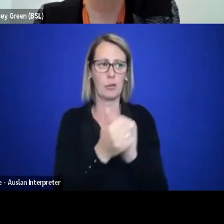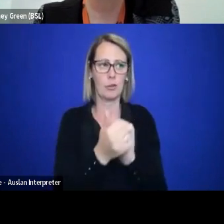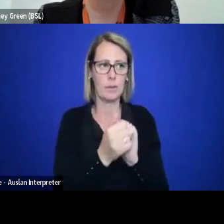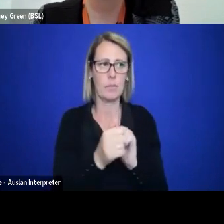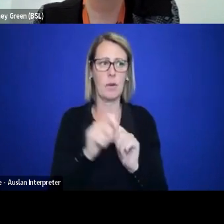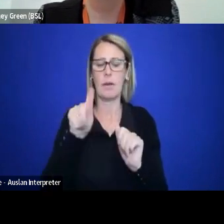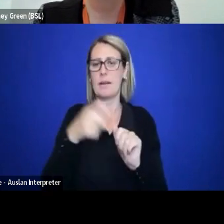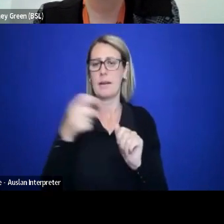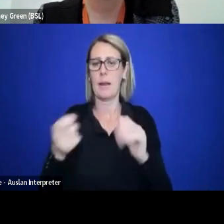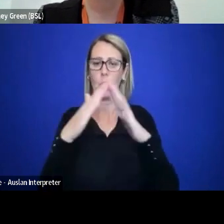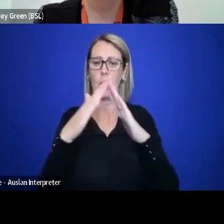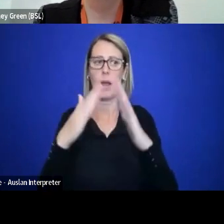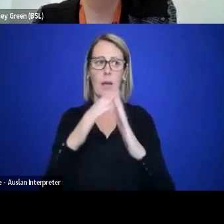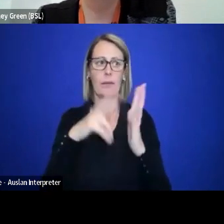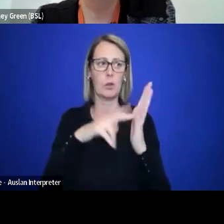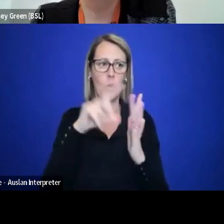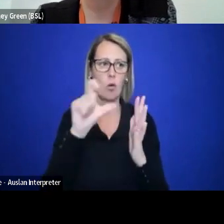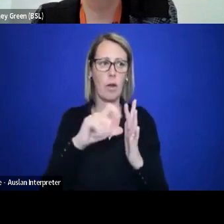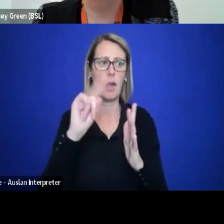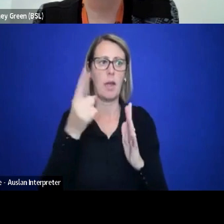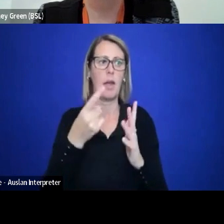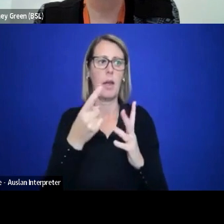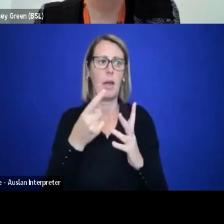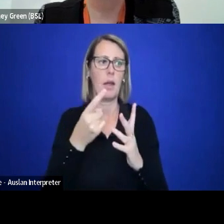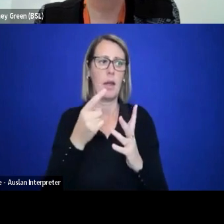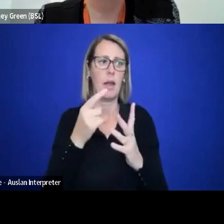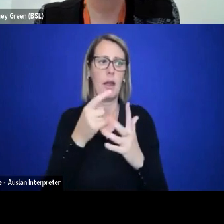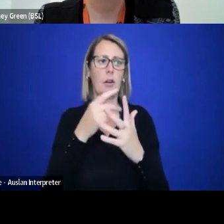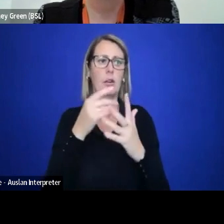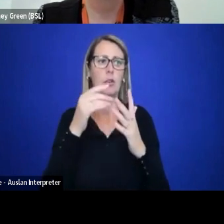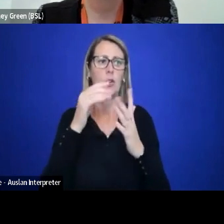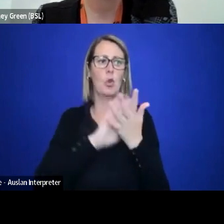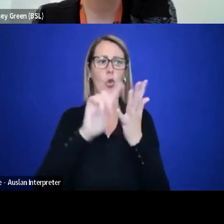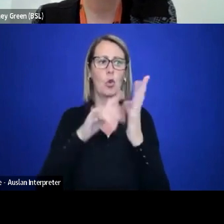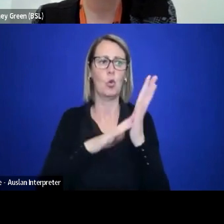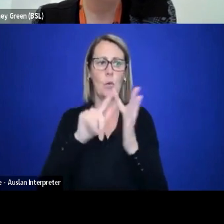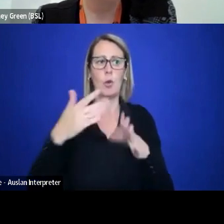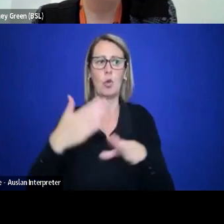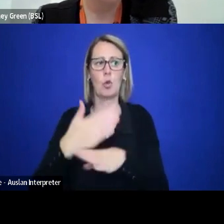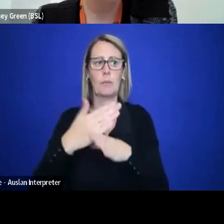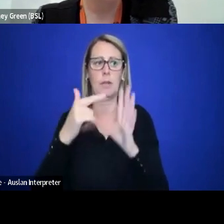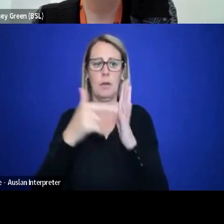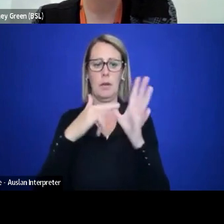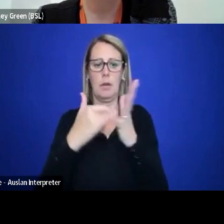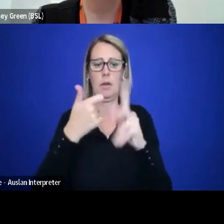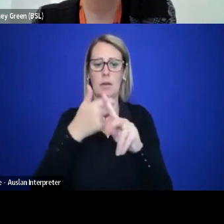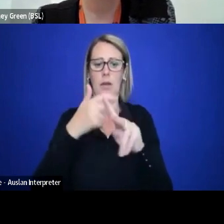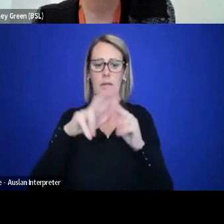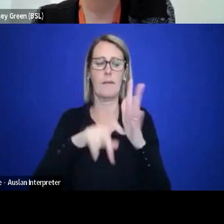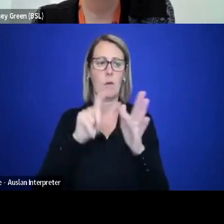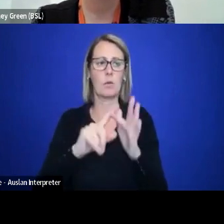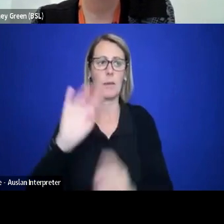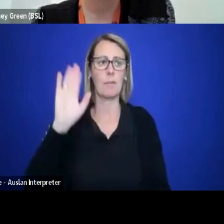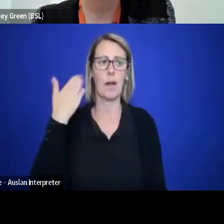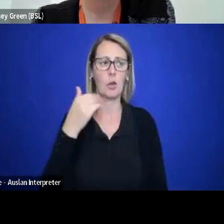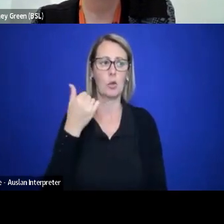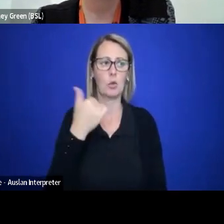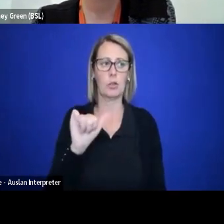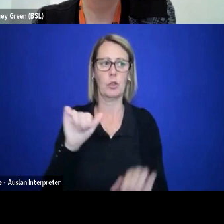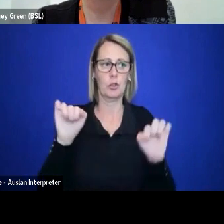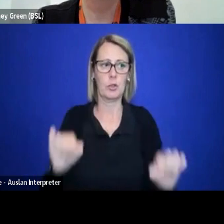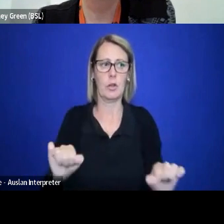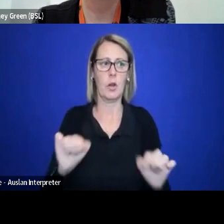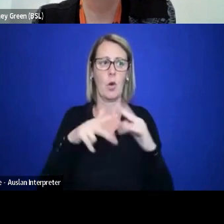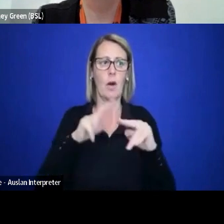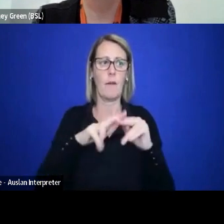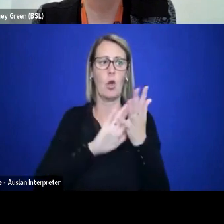House Victoria, and the Hubes Jobs Task Force. Gina previously held a position as chair of the